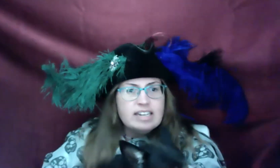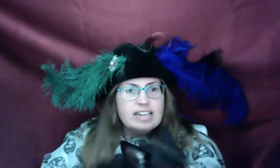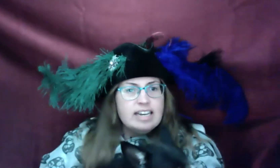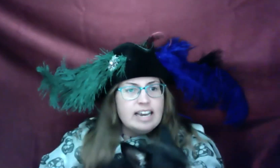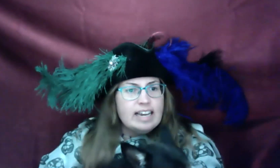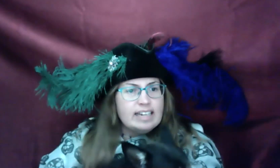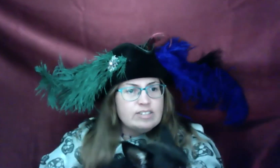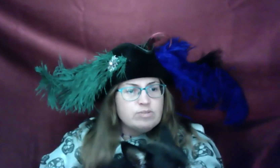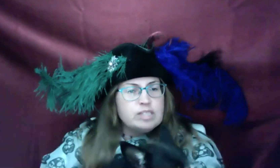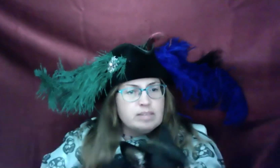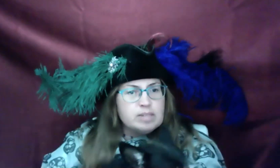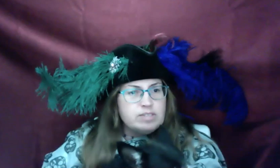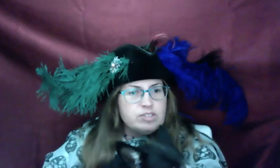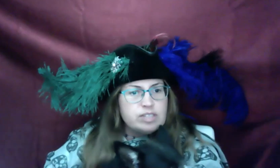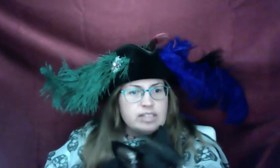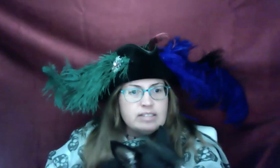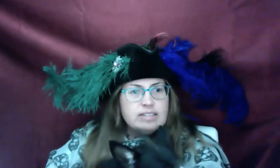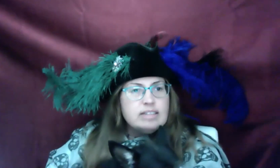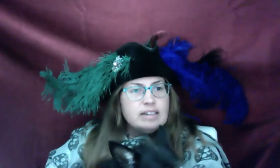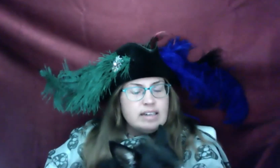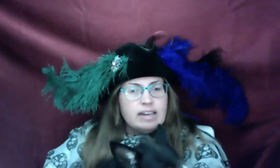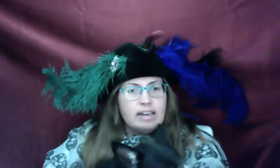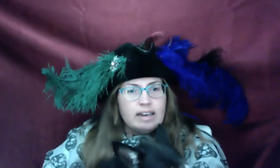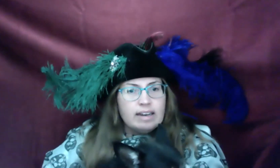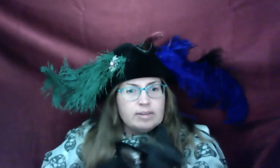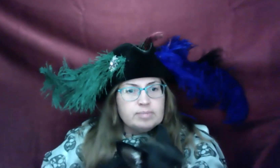chakras and read them individually.